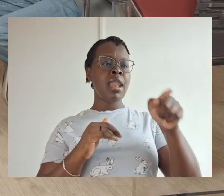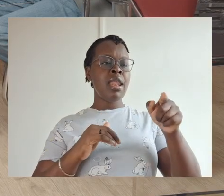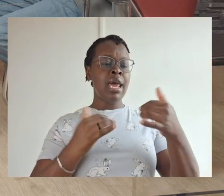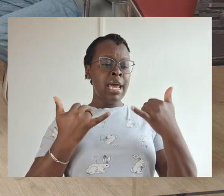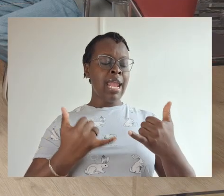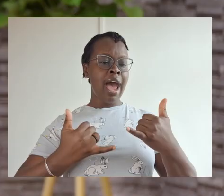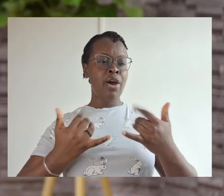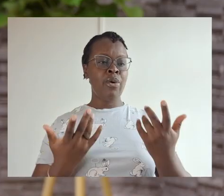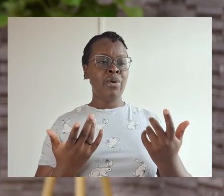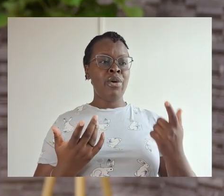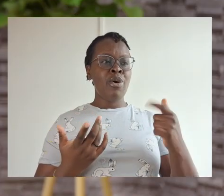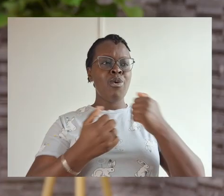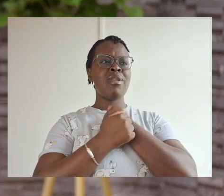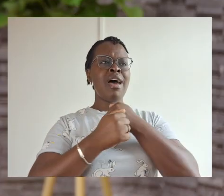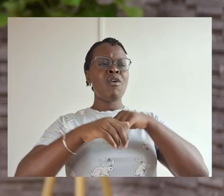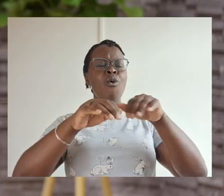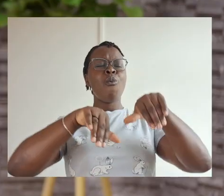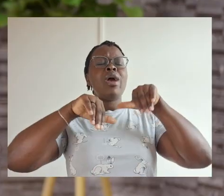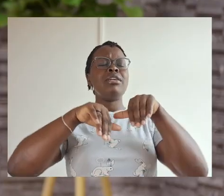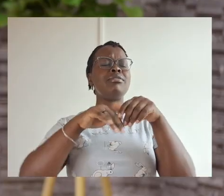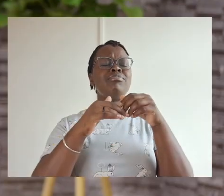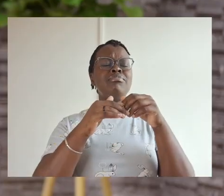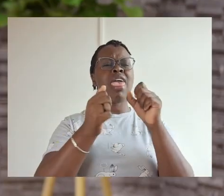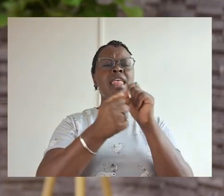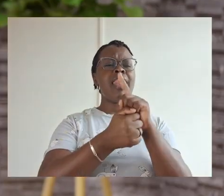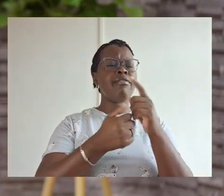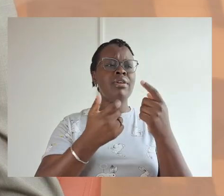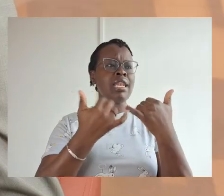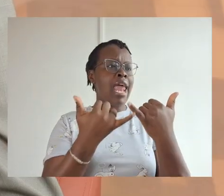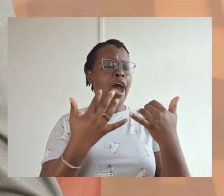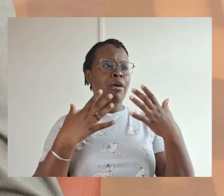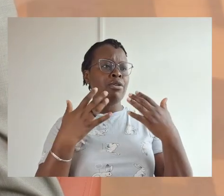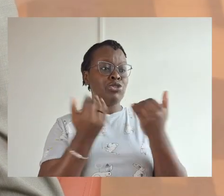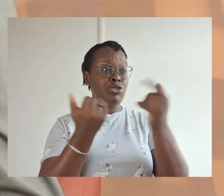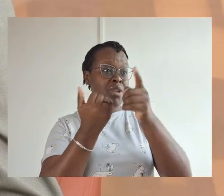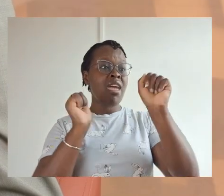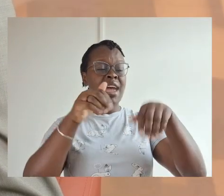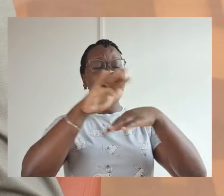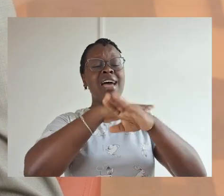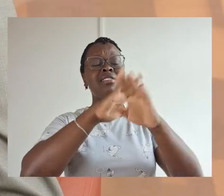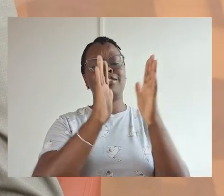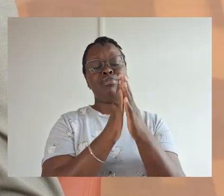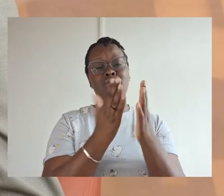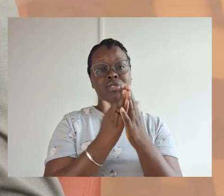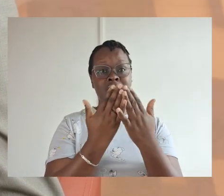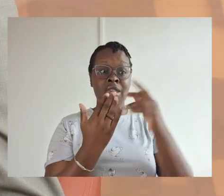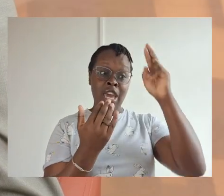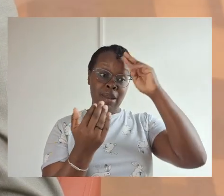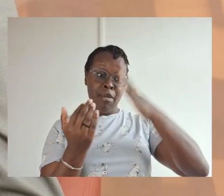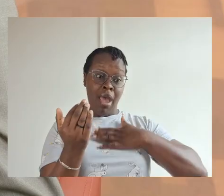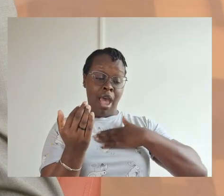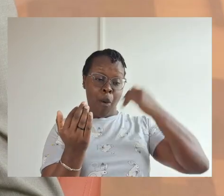biology book or a mathematics book. And she doesn't have to wait for 11 days before she gets access to a book. Yeah, exactly. Yeah. And ours as a community-led